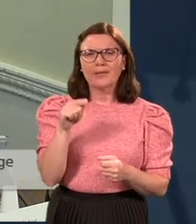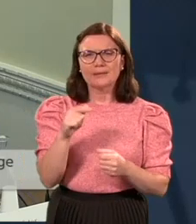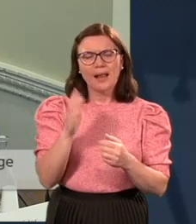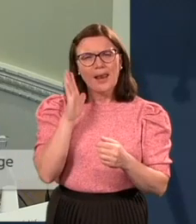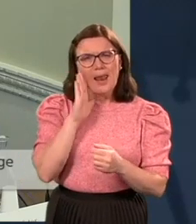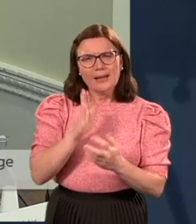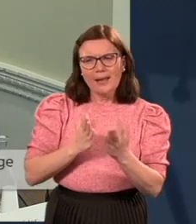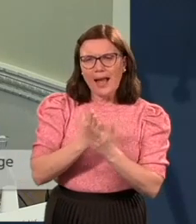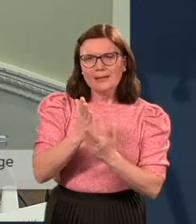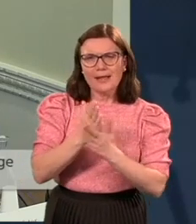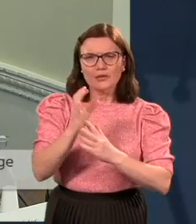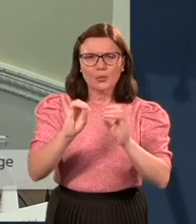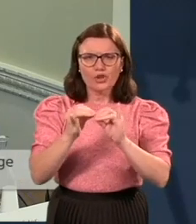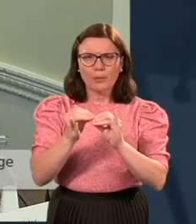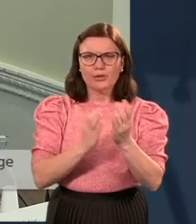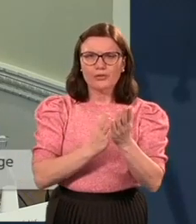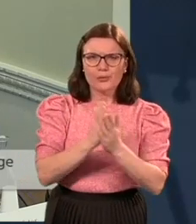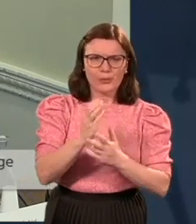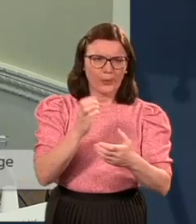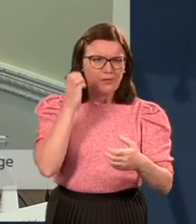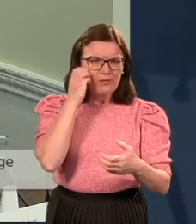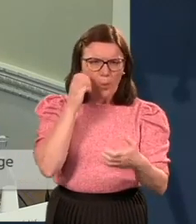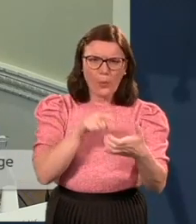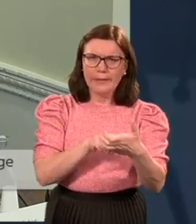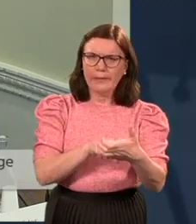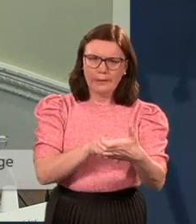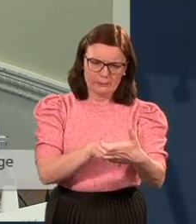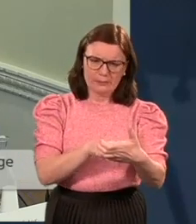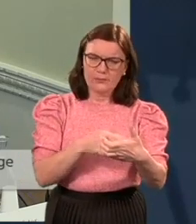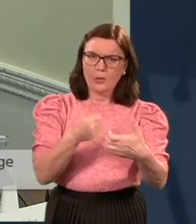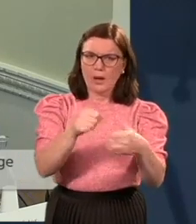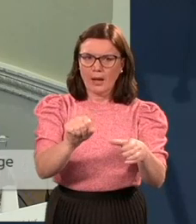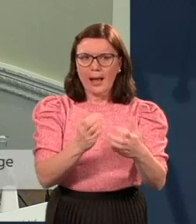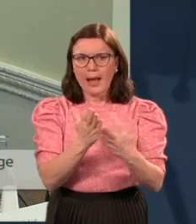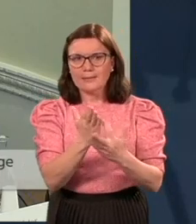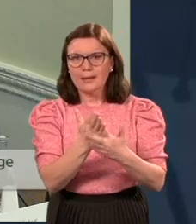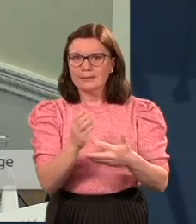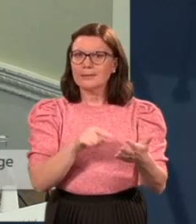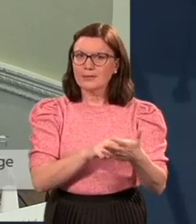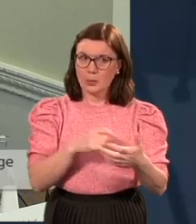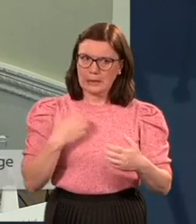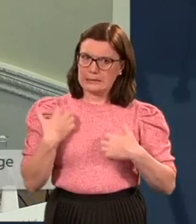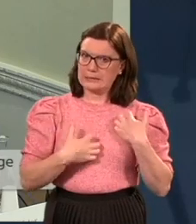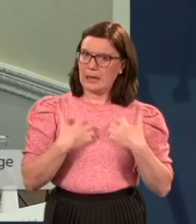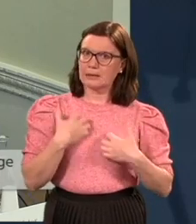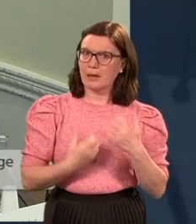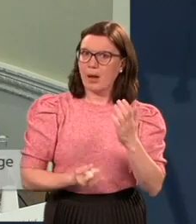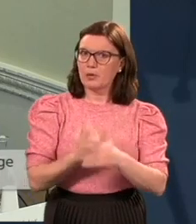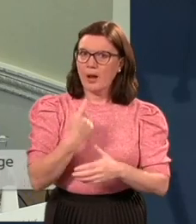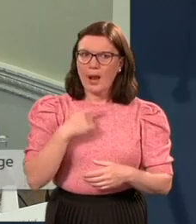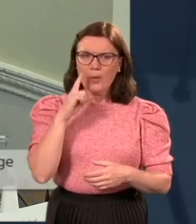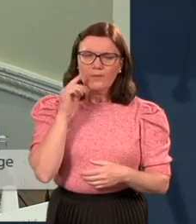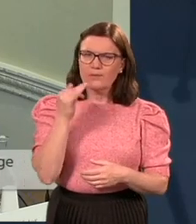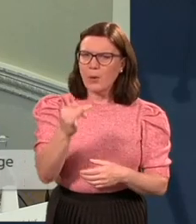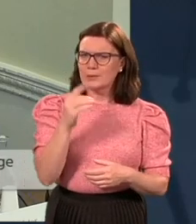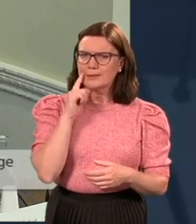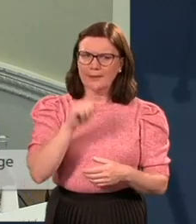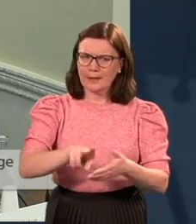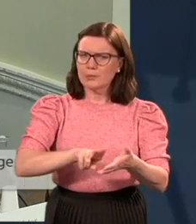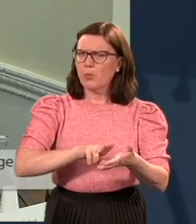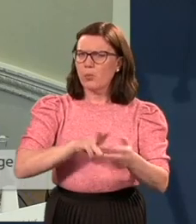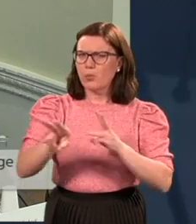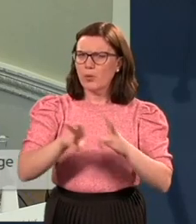interpreters via phones and other devices. This is an exciting opportunity and I look forward to seeing it work for the ISL users and can